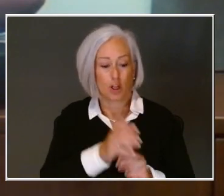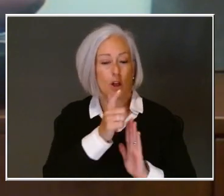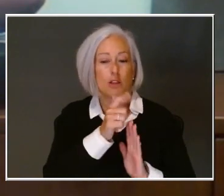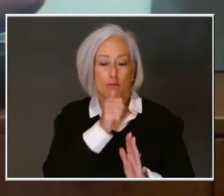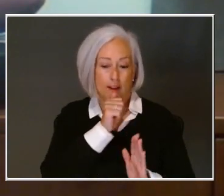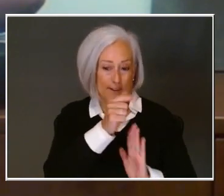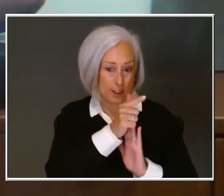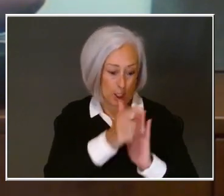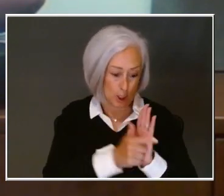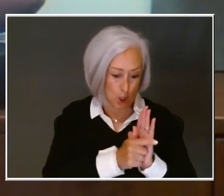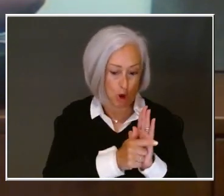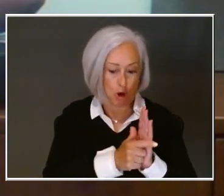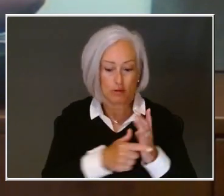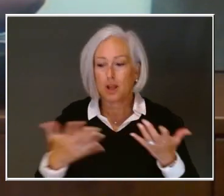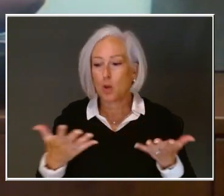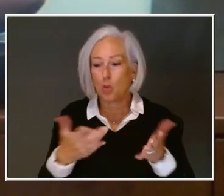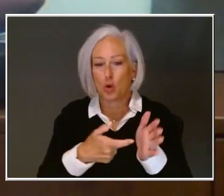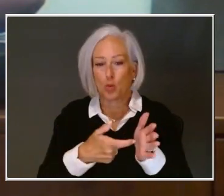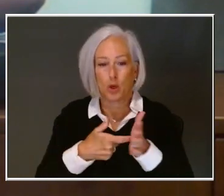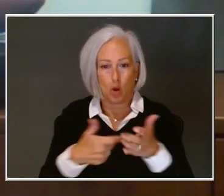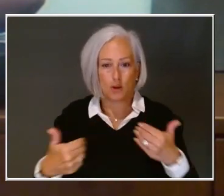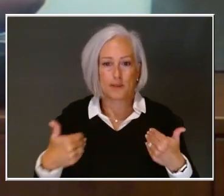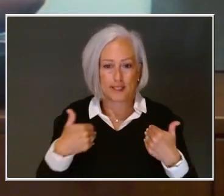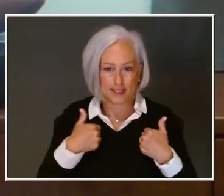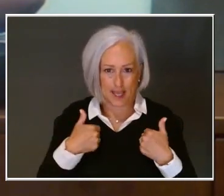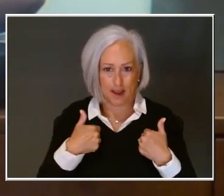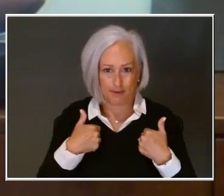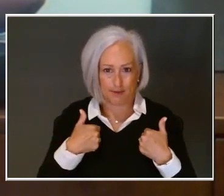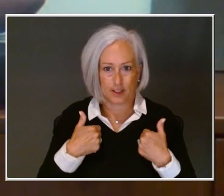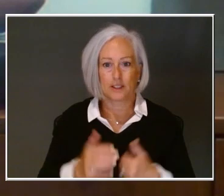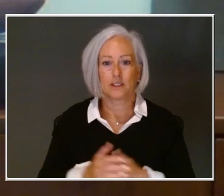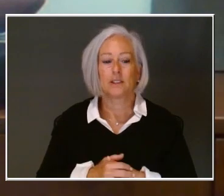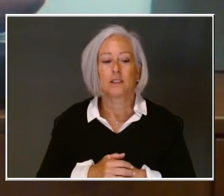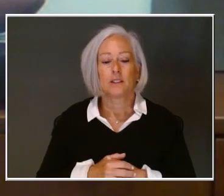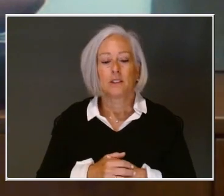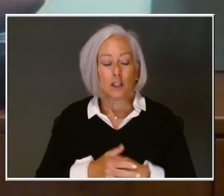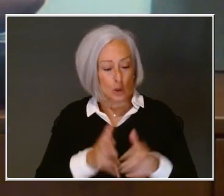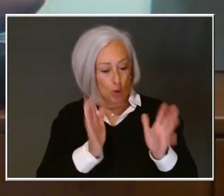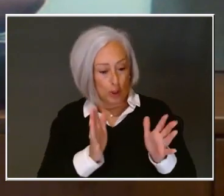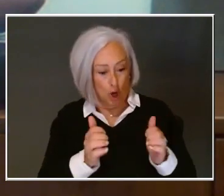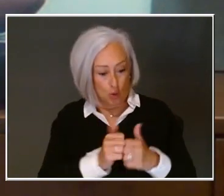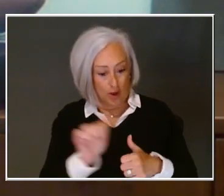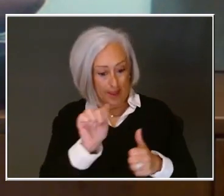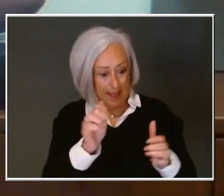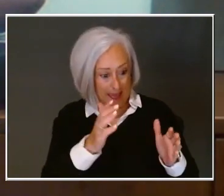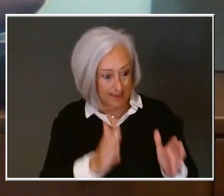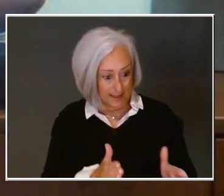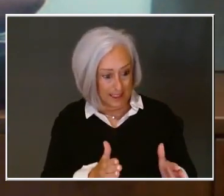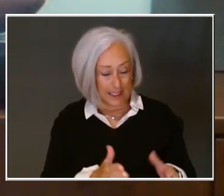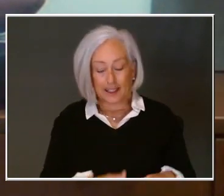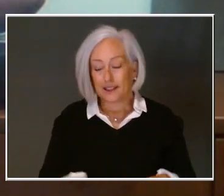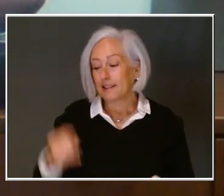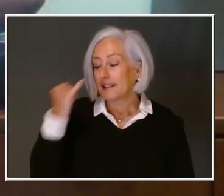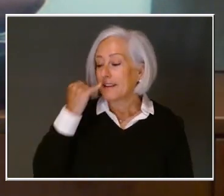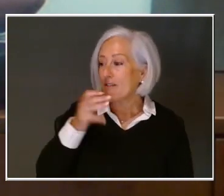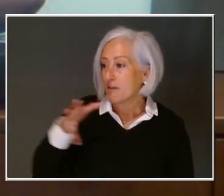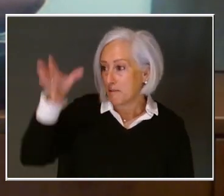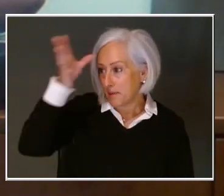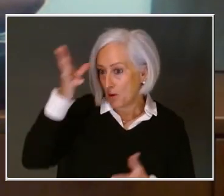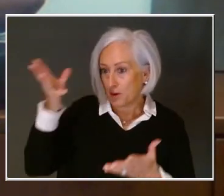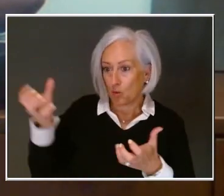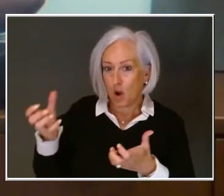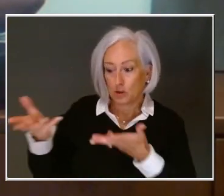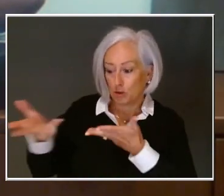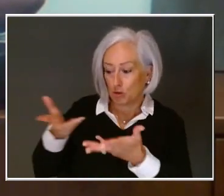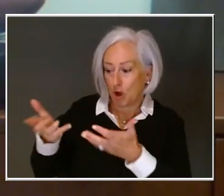And so essentially we talk the athlete. If a parent wants to talk to us, we ensure that that we let the